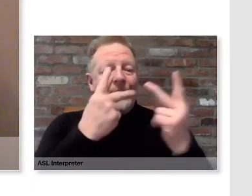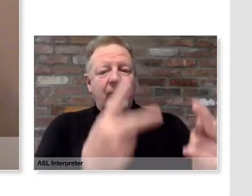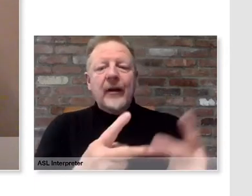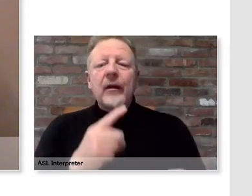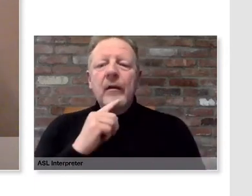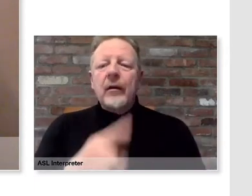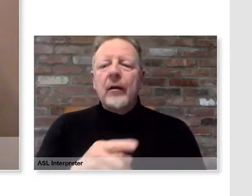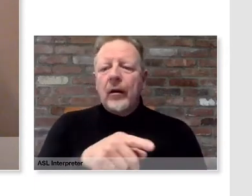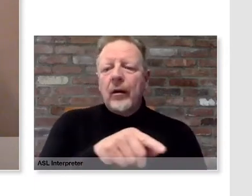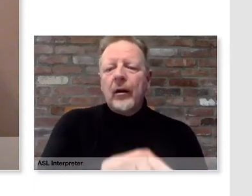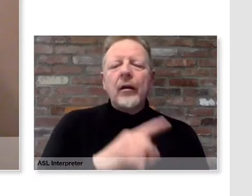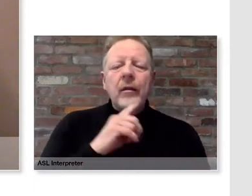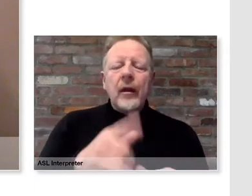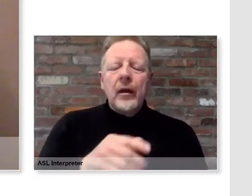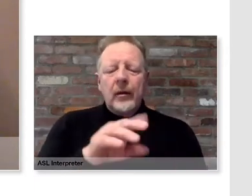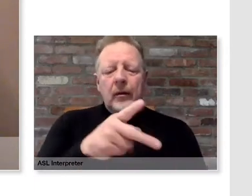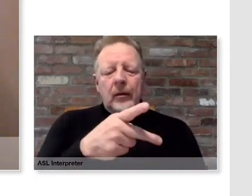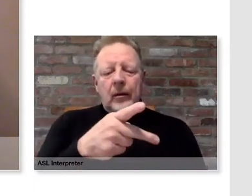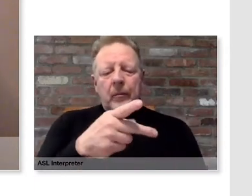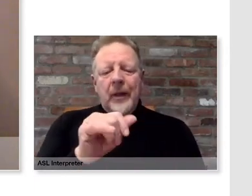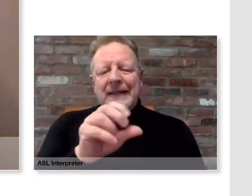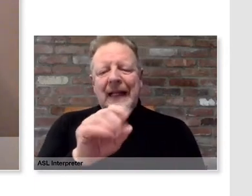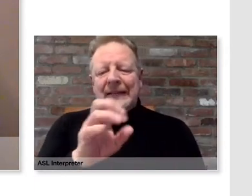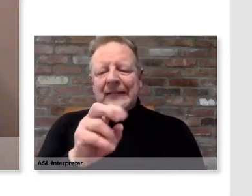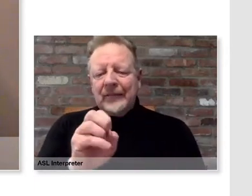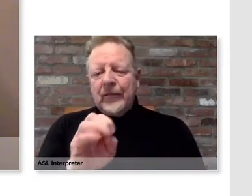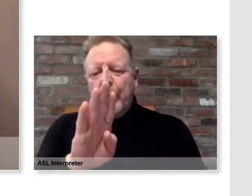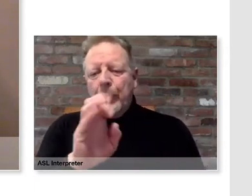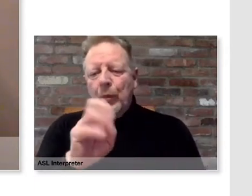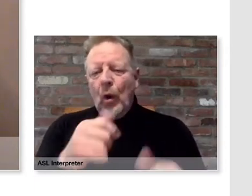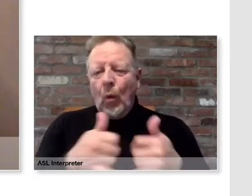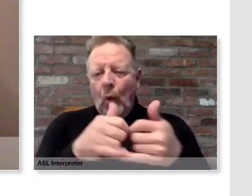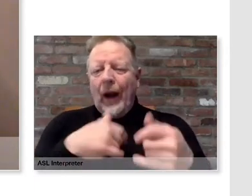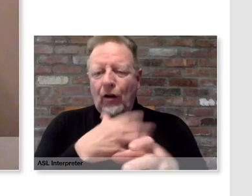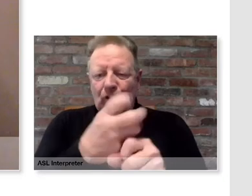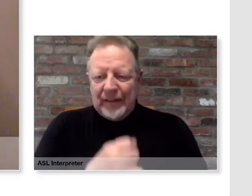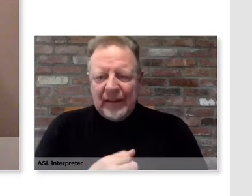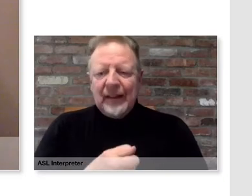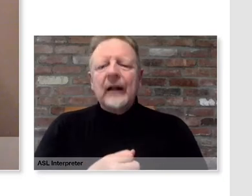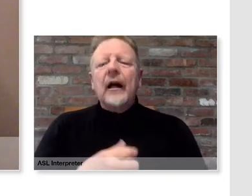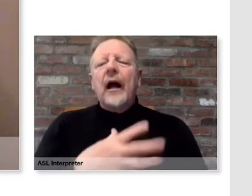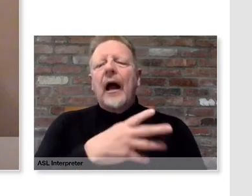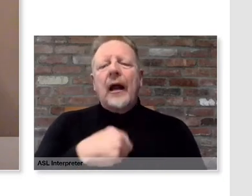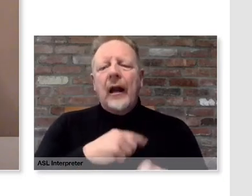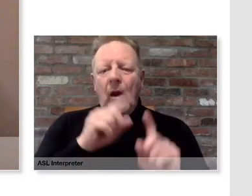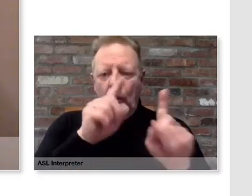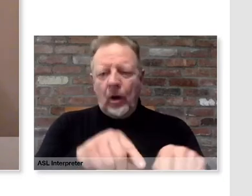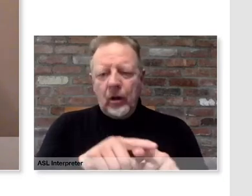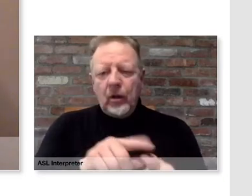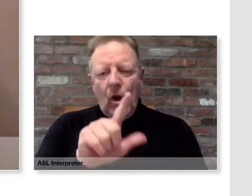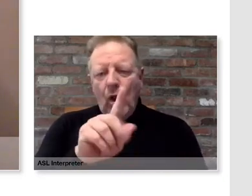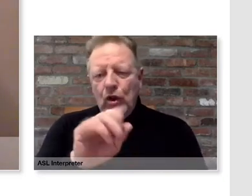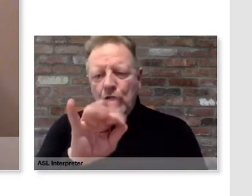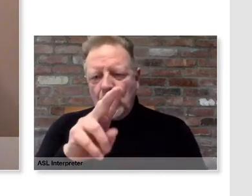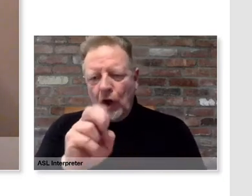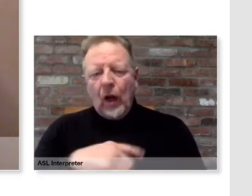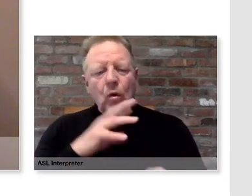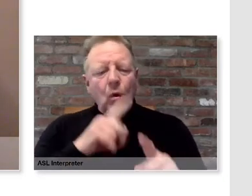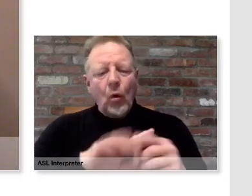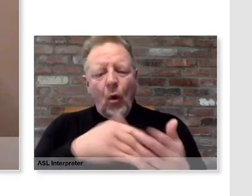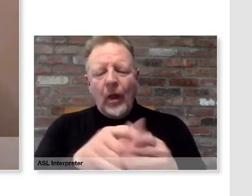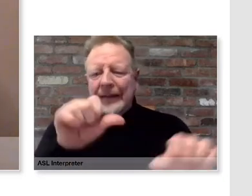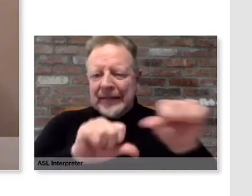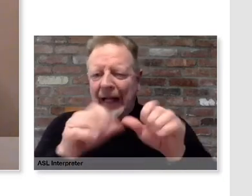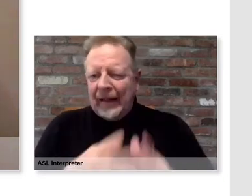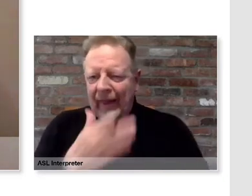this CERN award that I received, is that I didn't just get to be at CERN and talk to all the scientists there, which was amazing. I talked